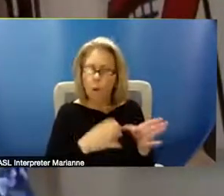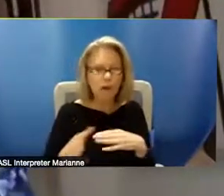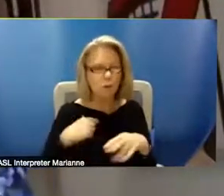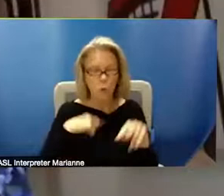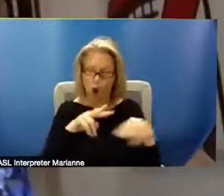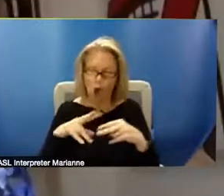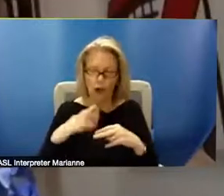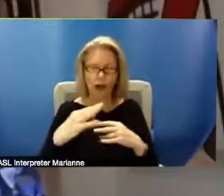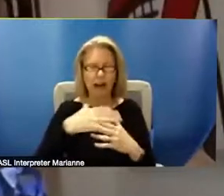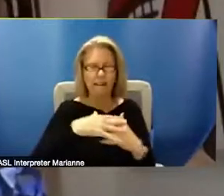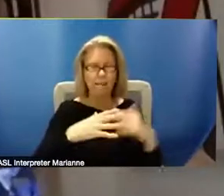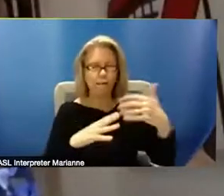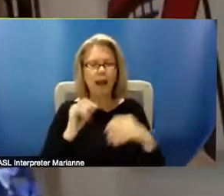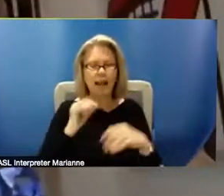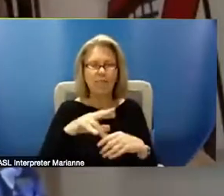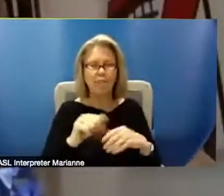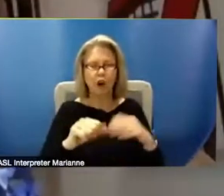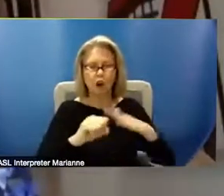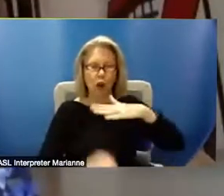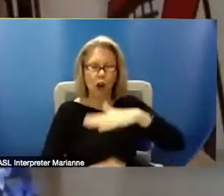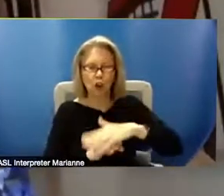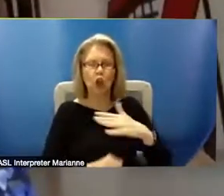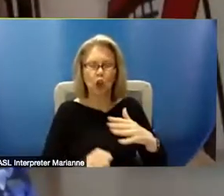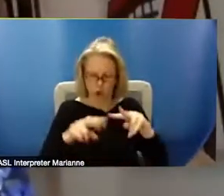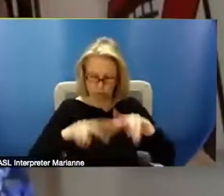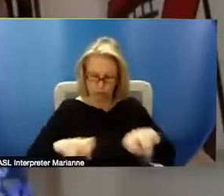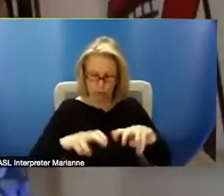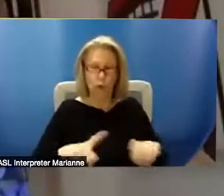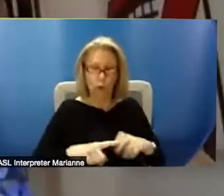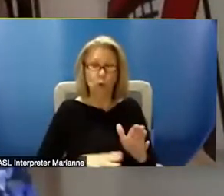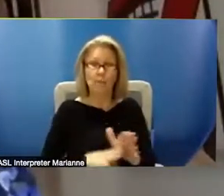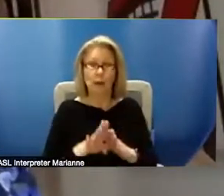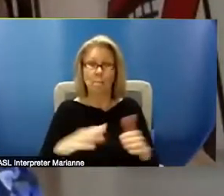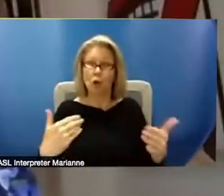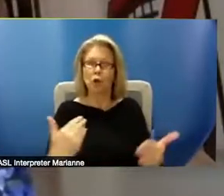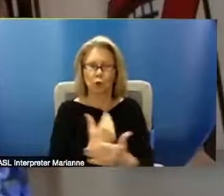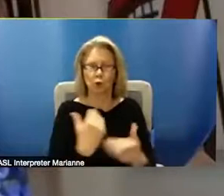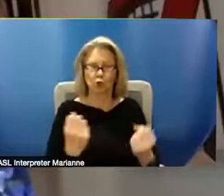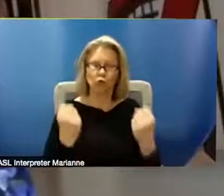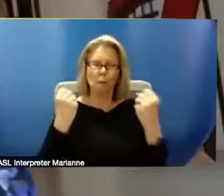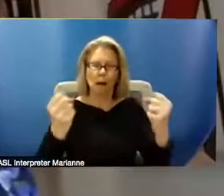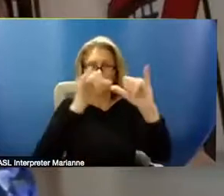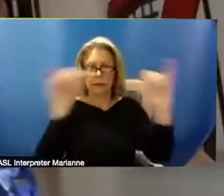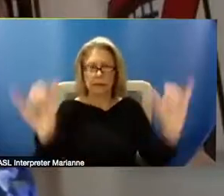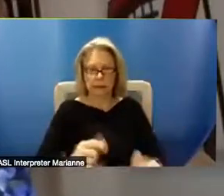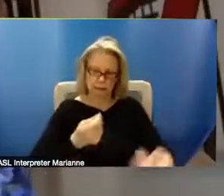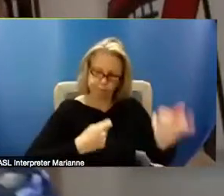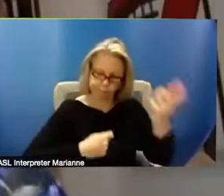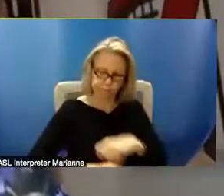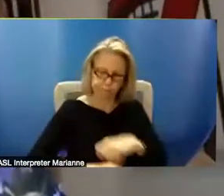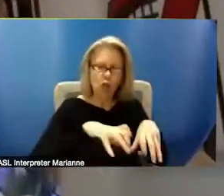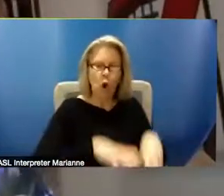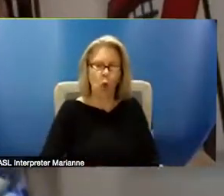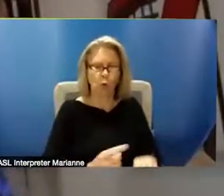the infrastructures of colonialism in order to turn and develop a more robust practice in an attempt to decolonize the world, and